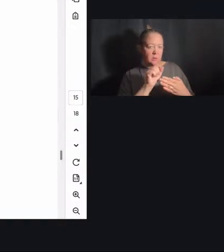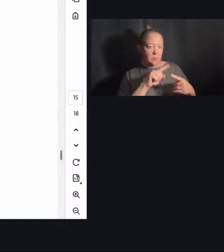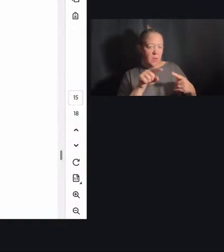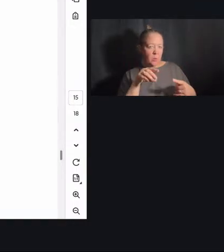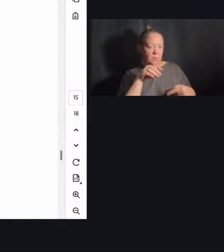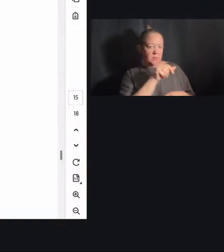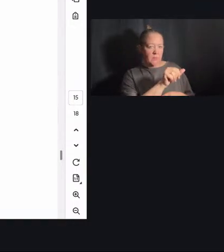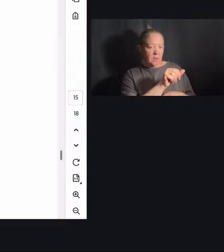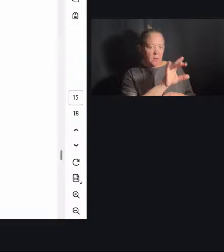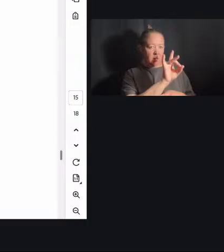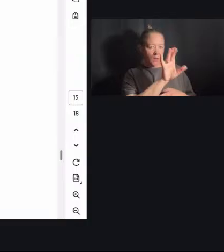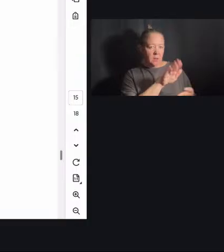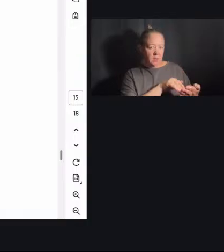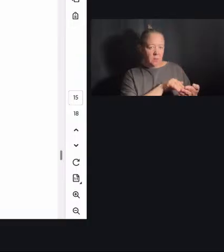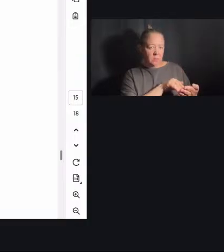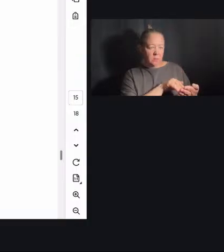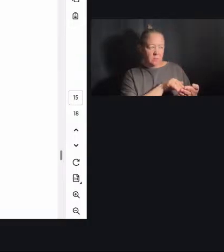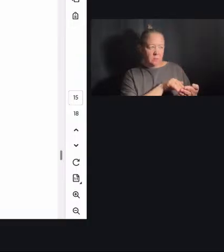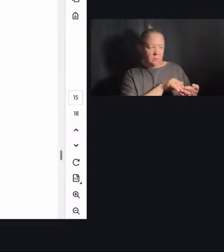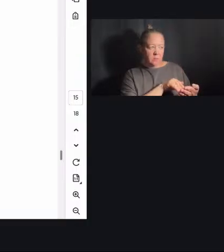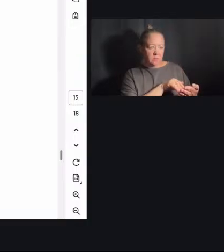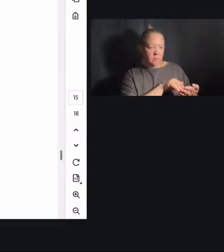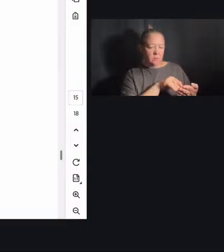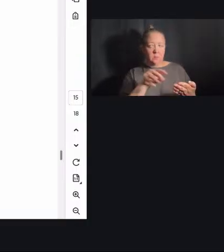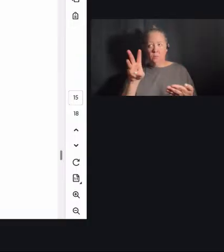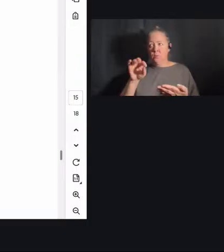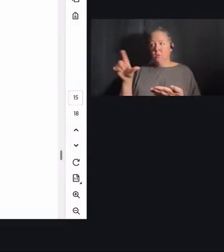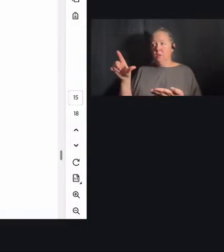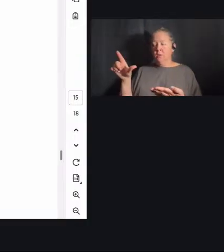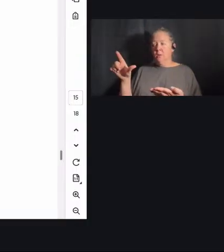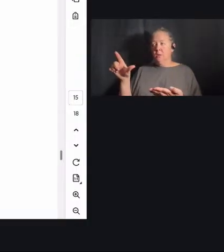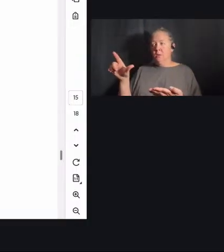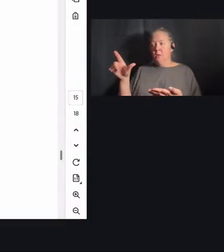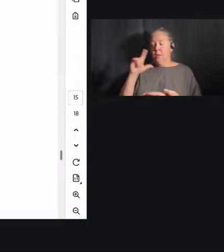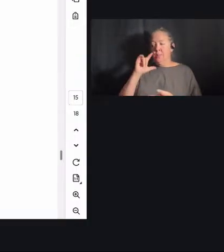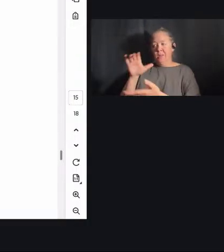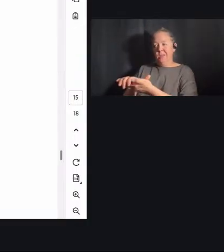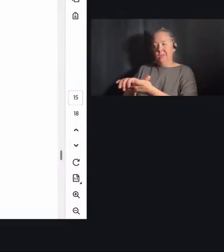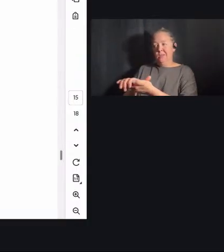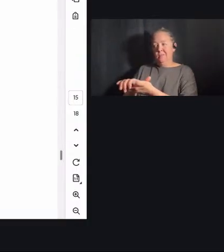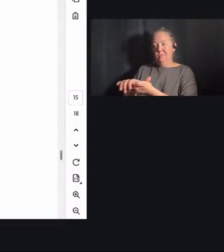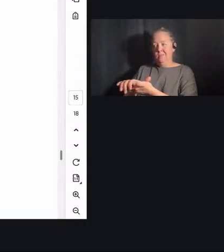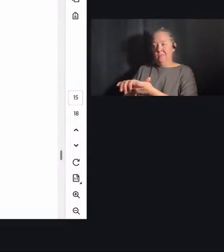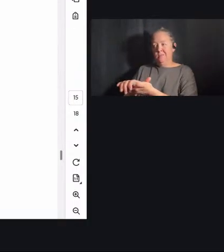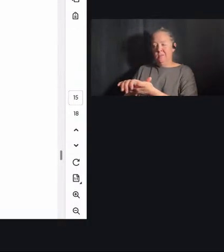Well, we don't think that many people will buy I them? believe we've bought